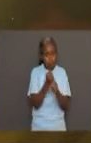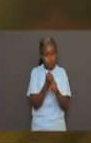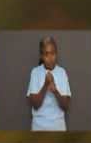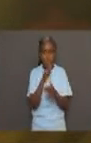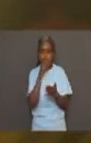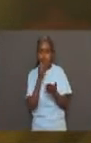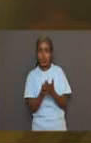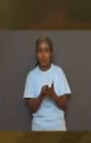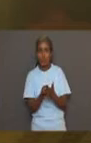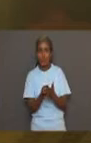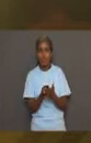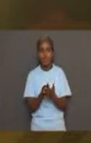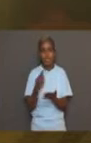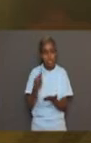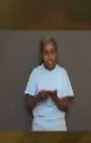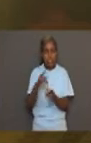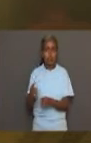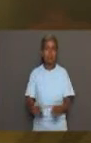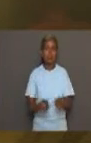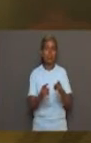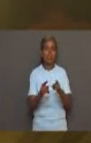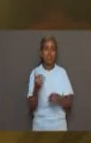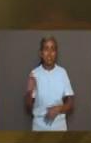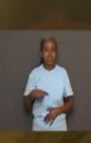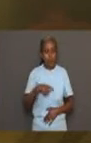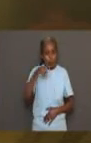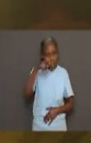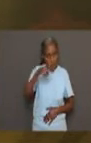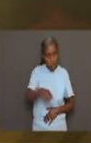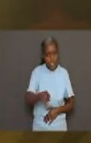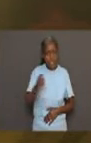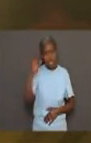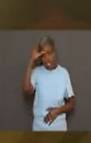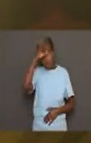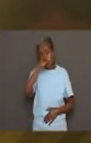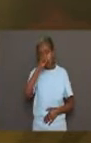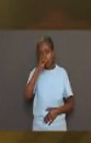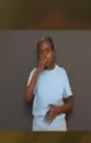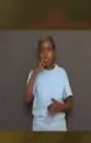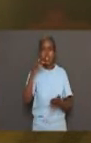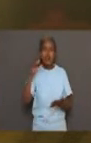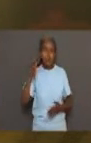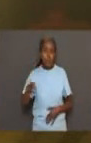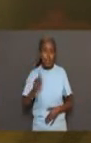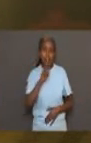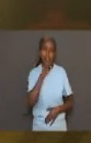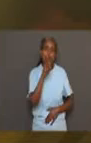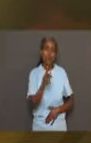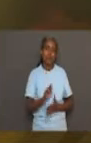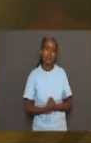a proof in this way, we must assume that P is true.